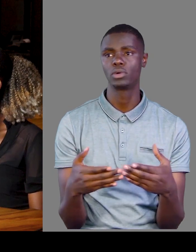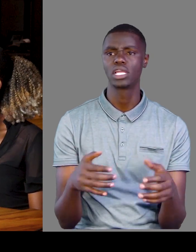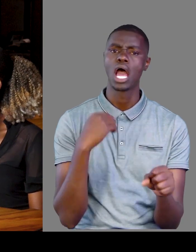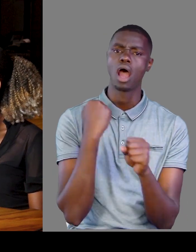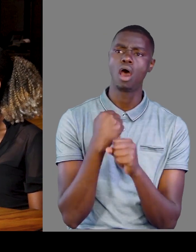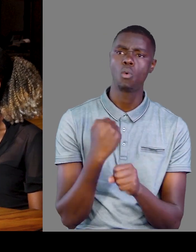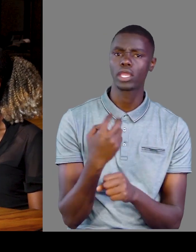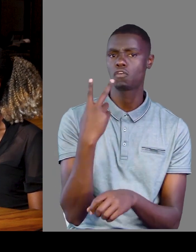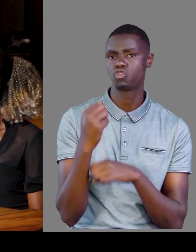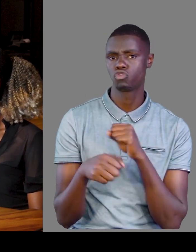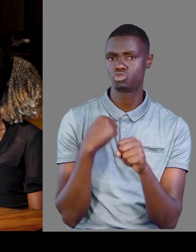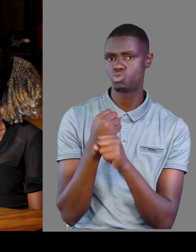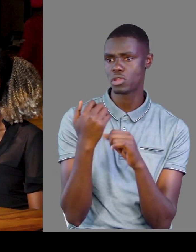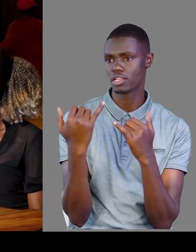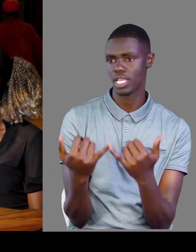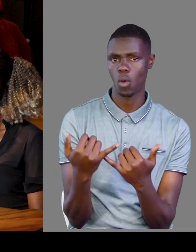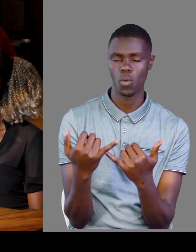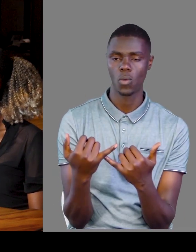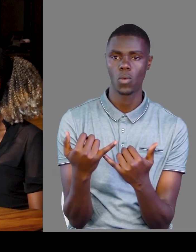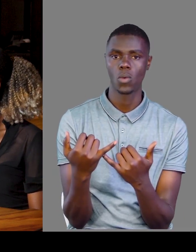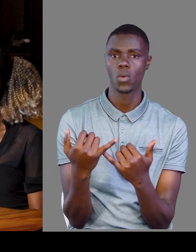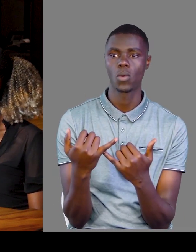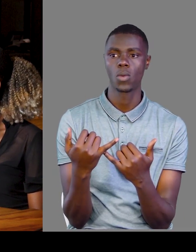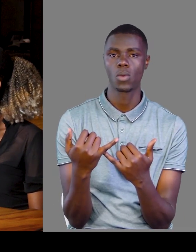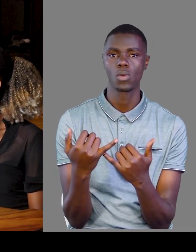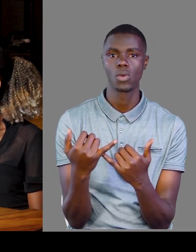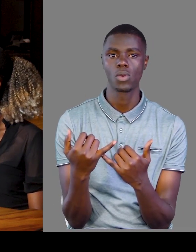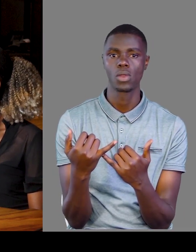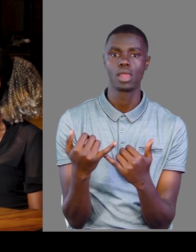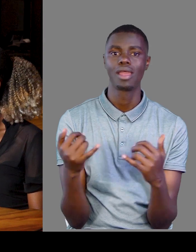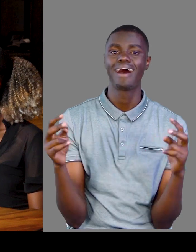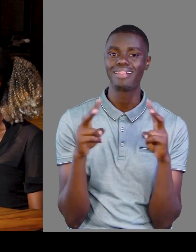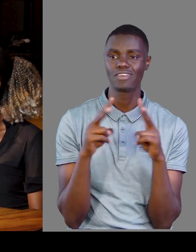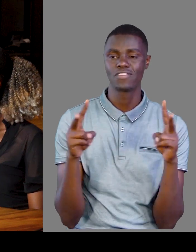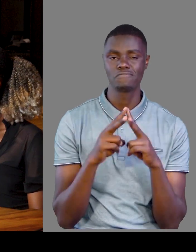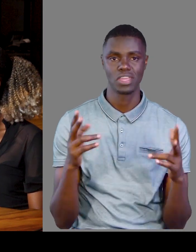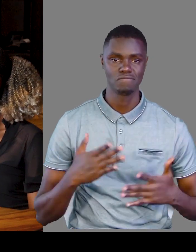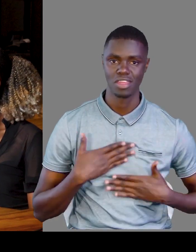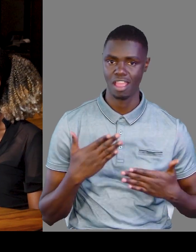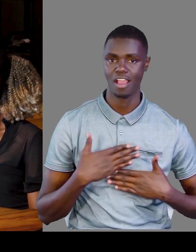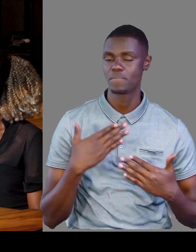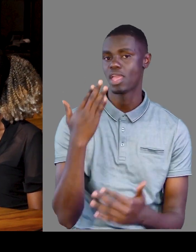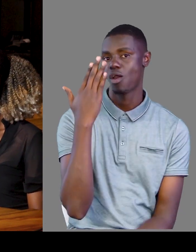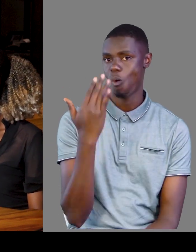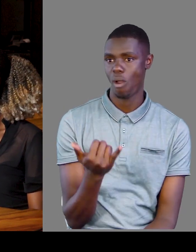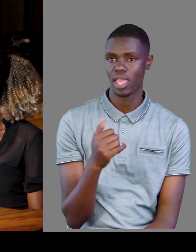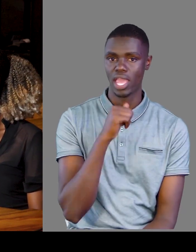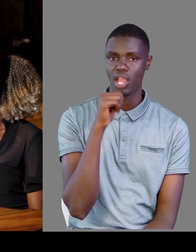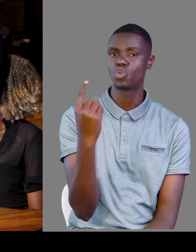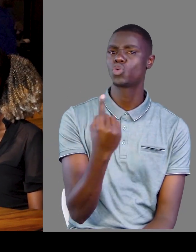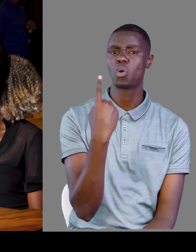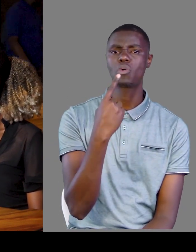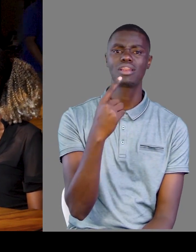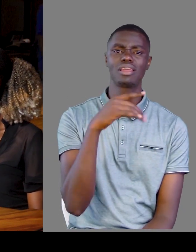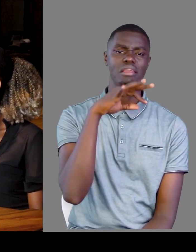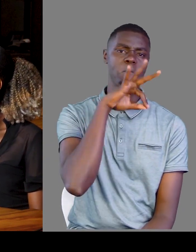So it's been working for 2 years, and they are very happy because it's not